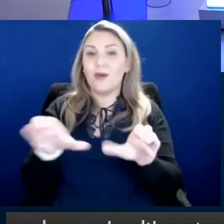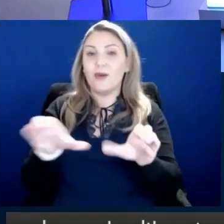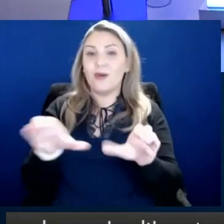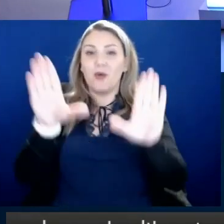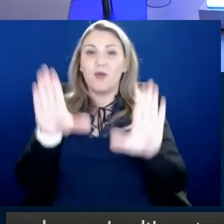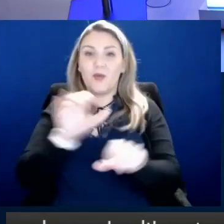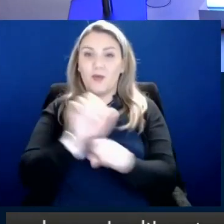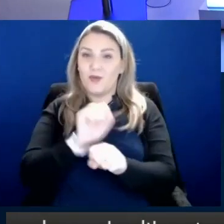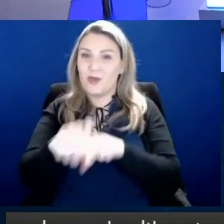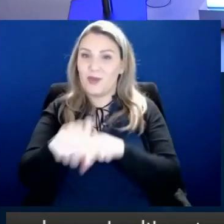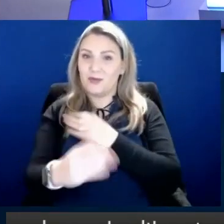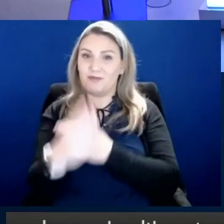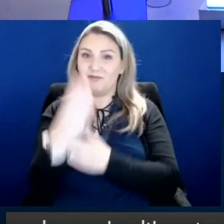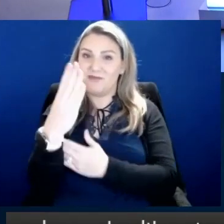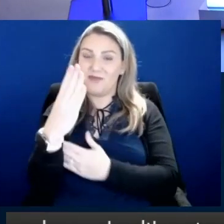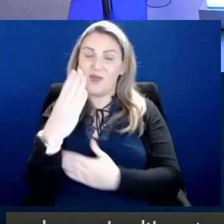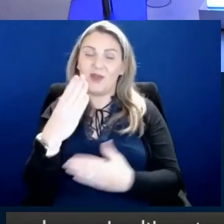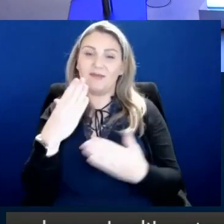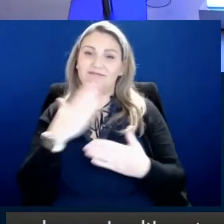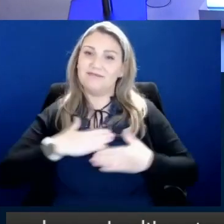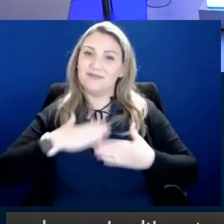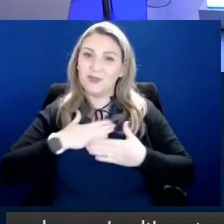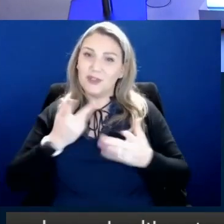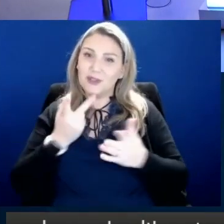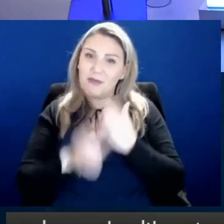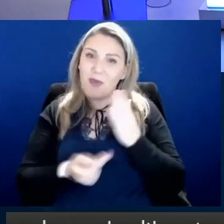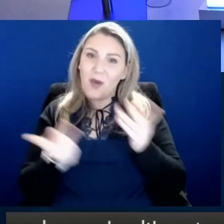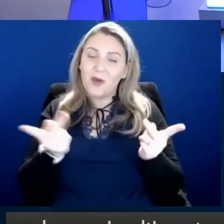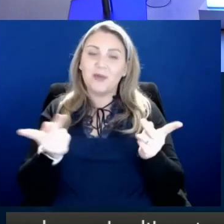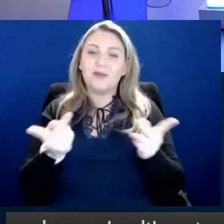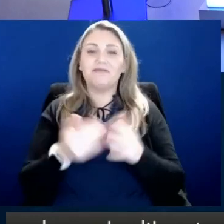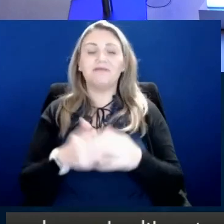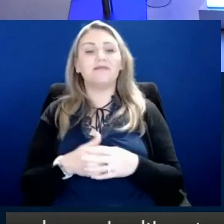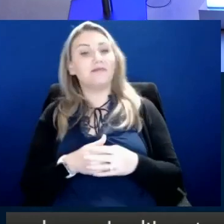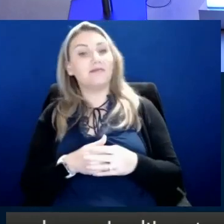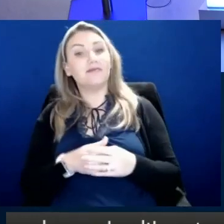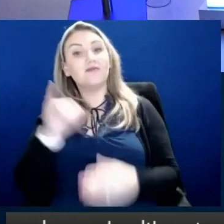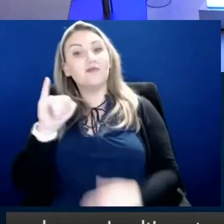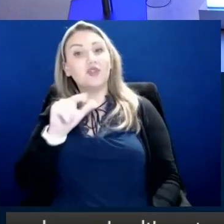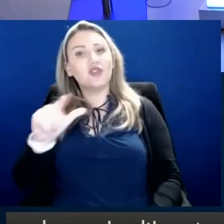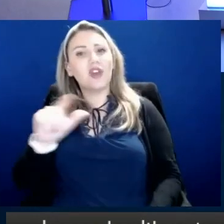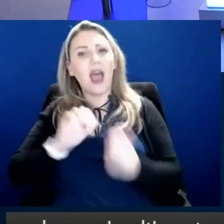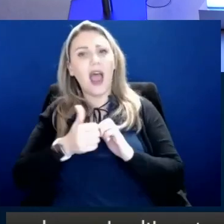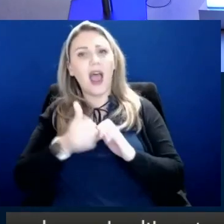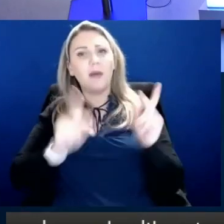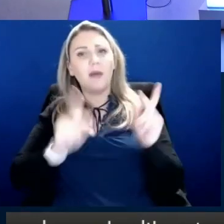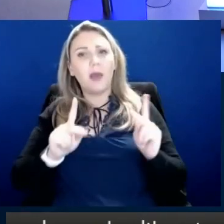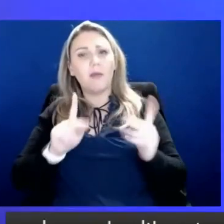We appreciate you very, very much. Jill, how do people get in contact with this group?